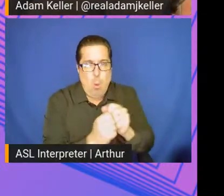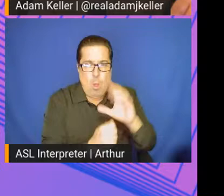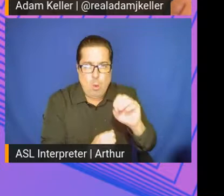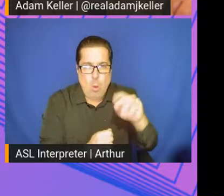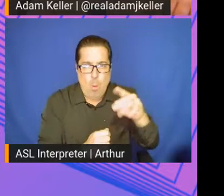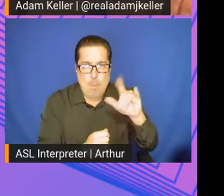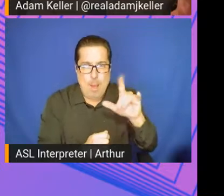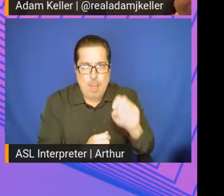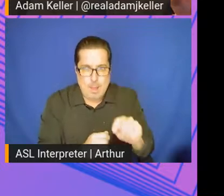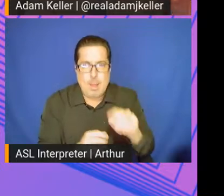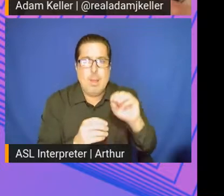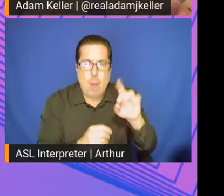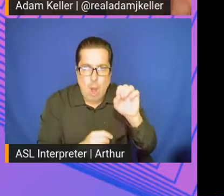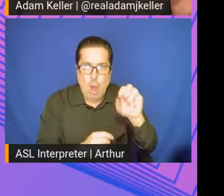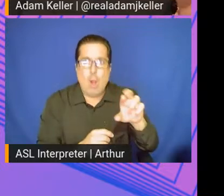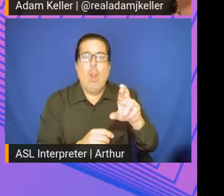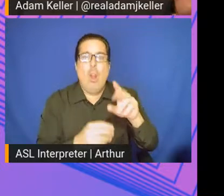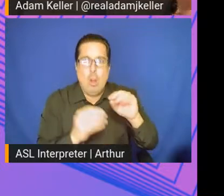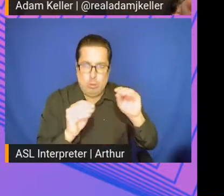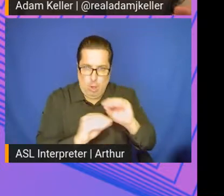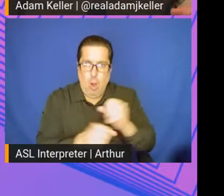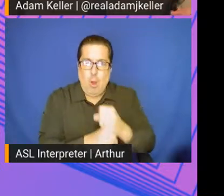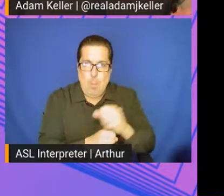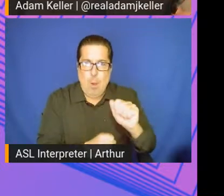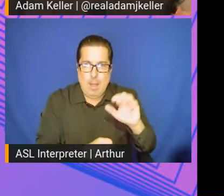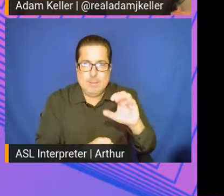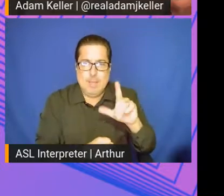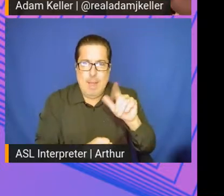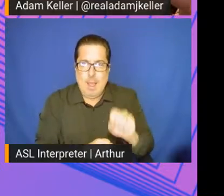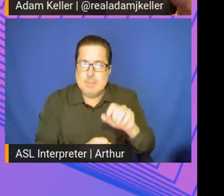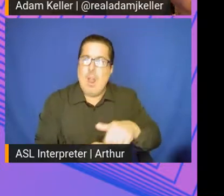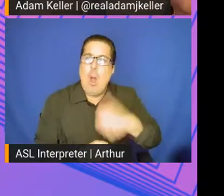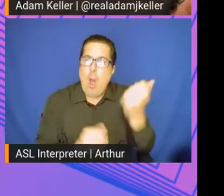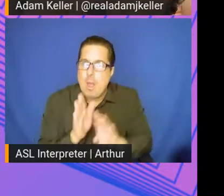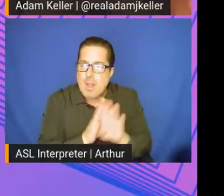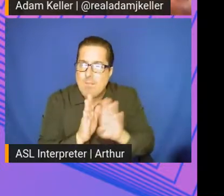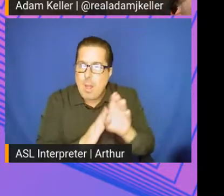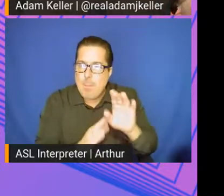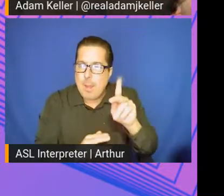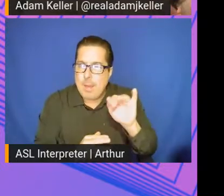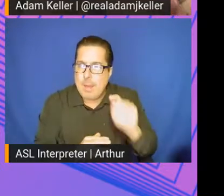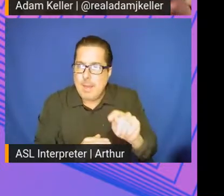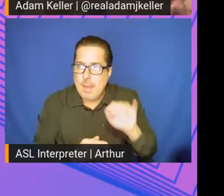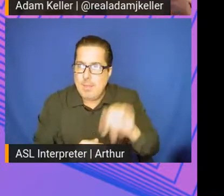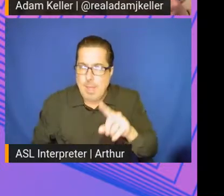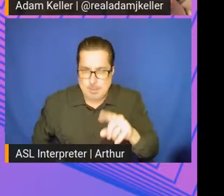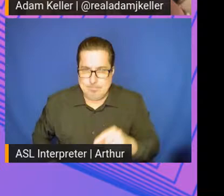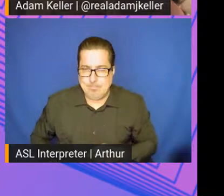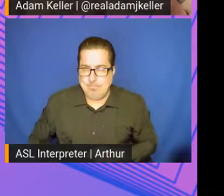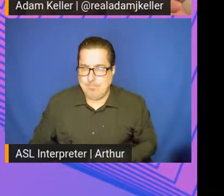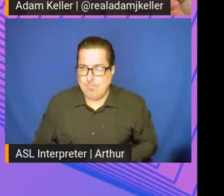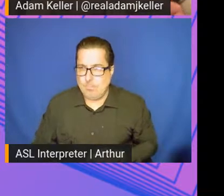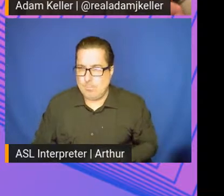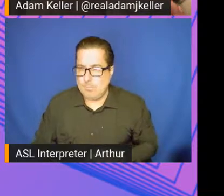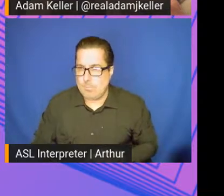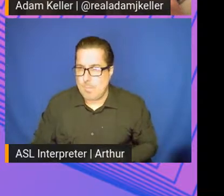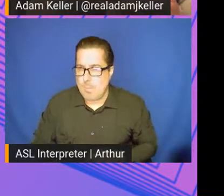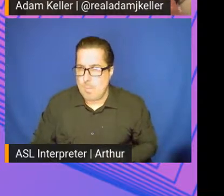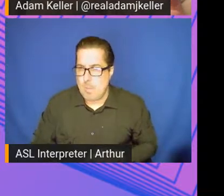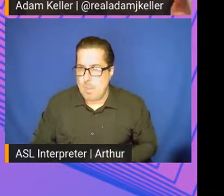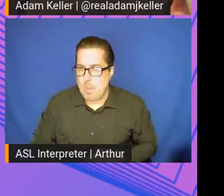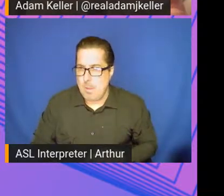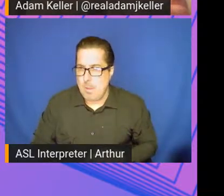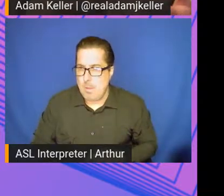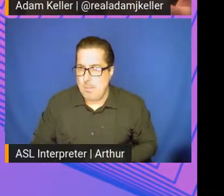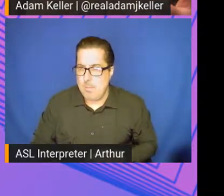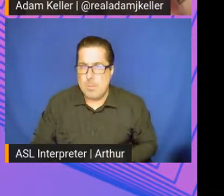would be ECS. And then there's the AWS Cloud Development Kit, which is where you can define your infrastructure as code. So